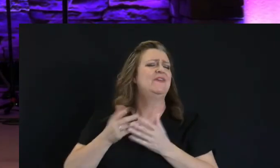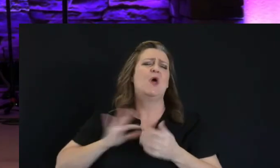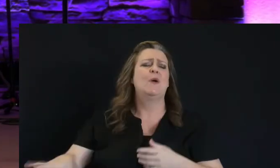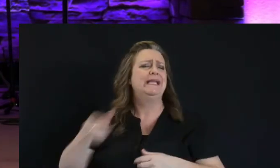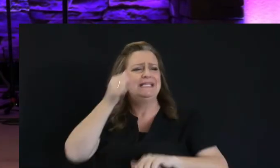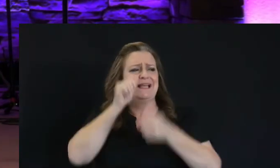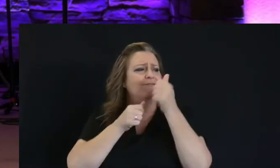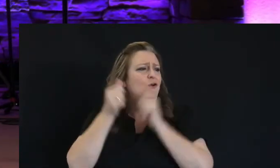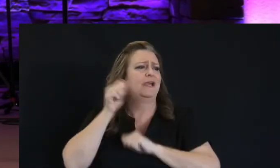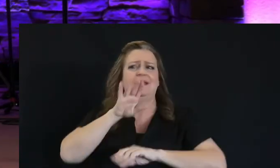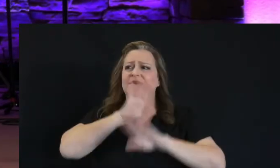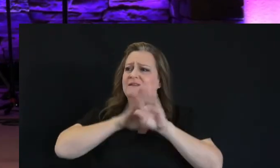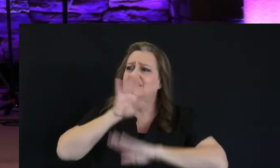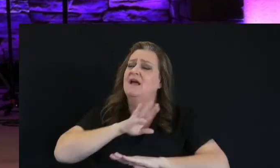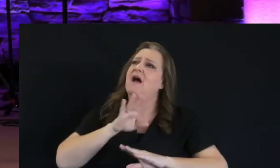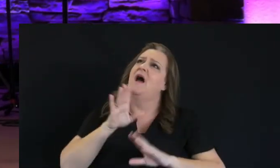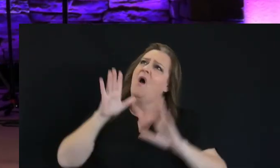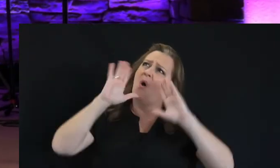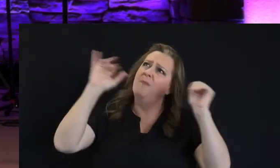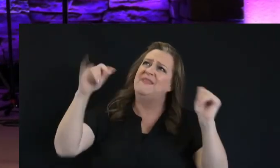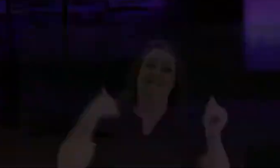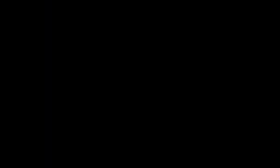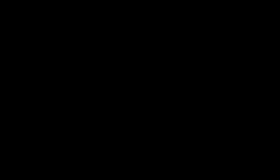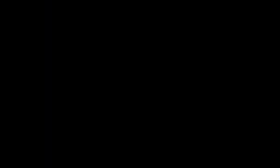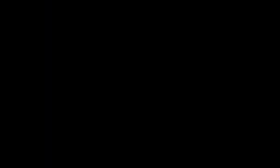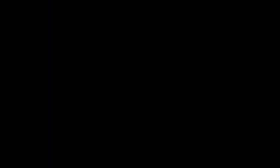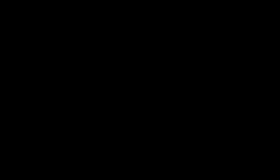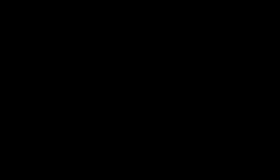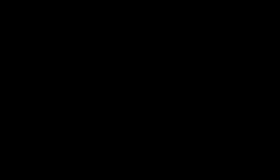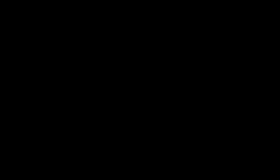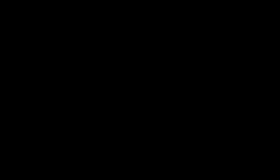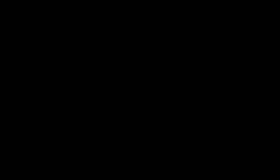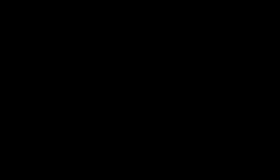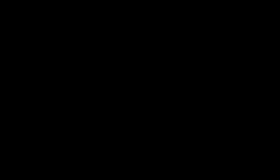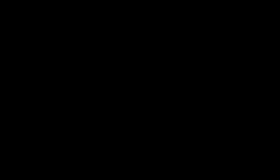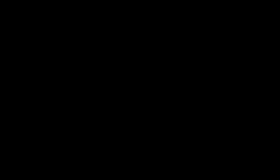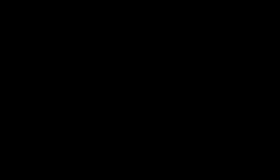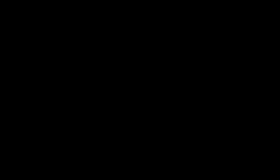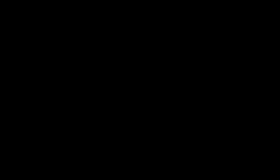May that be us in this generation. May we be excited about the eternal and